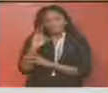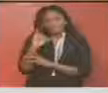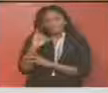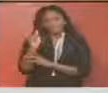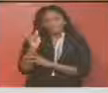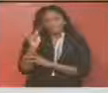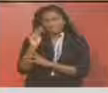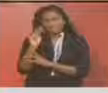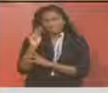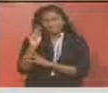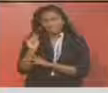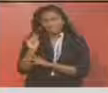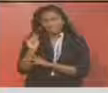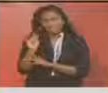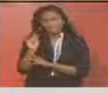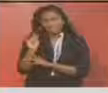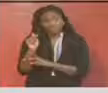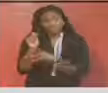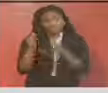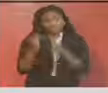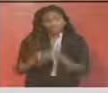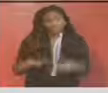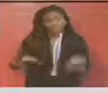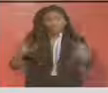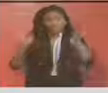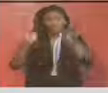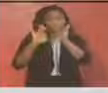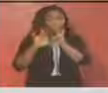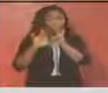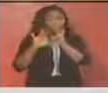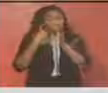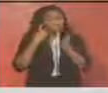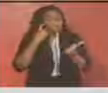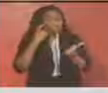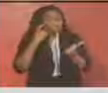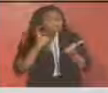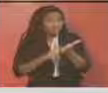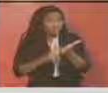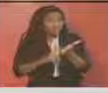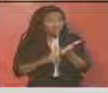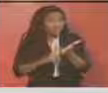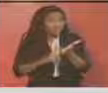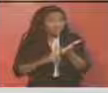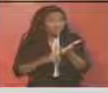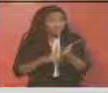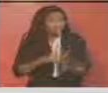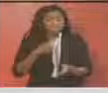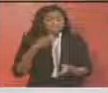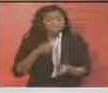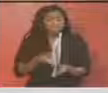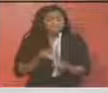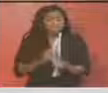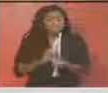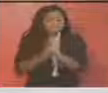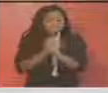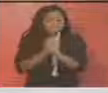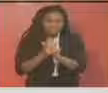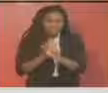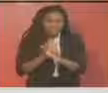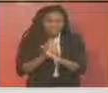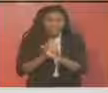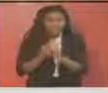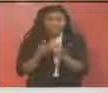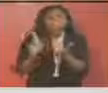of mutations have little or no effect on the virus's ability to cause disease or infection.